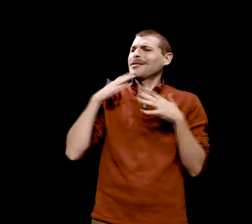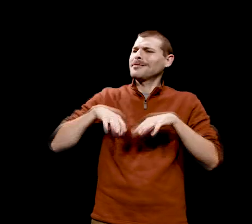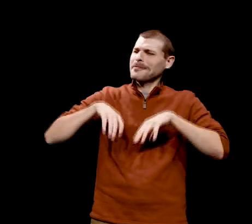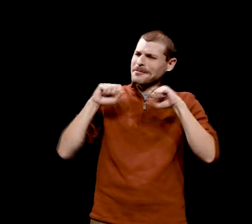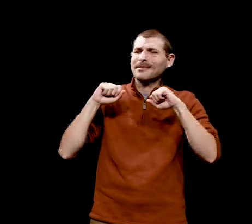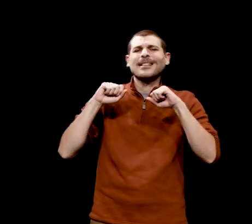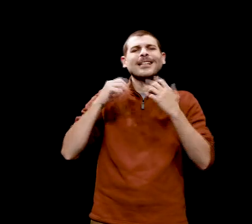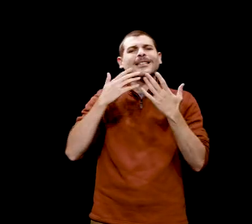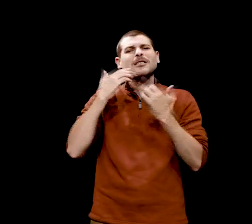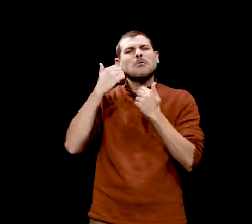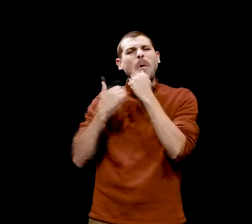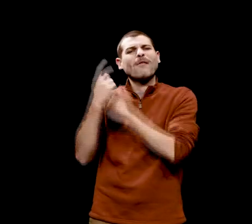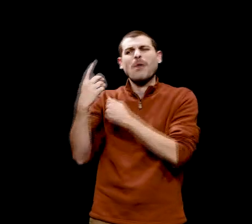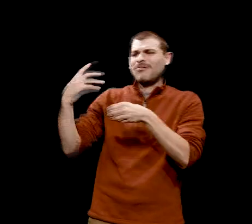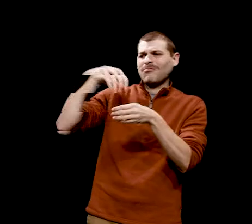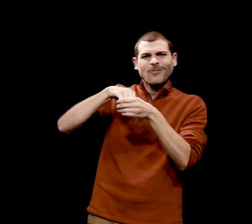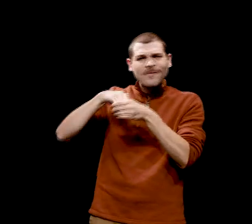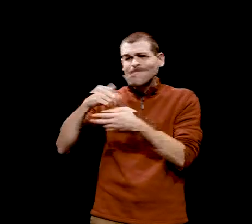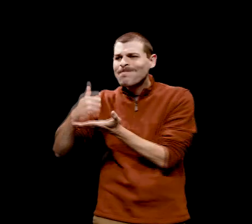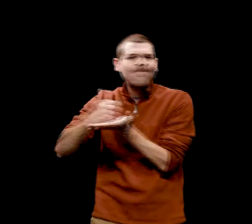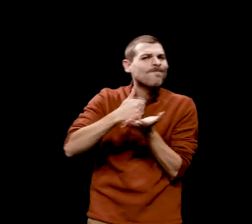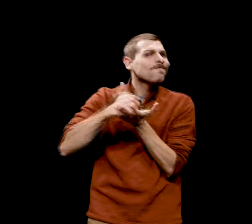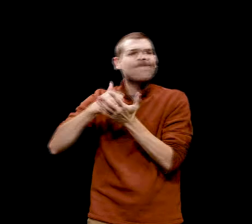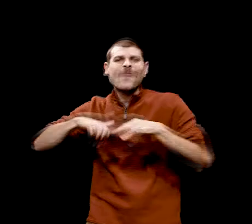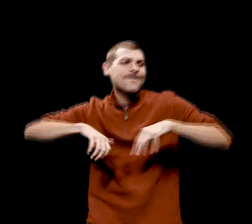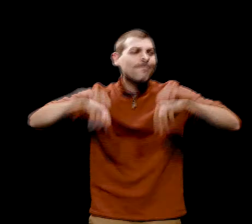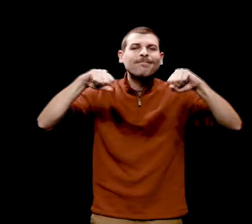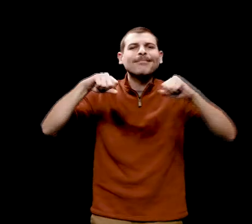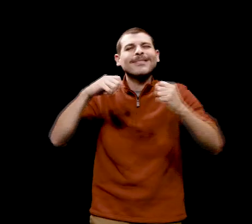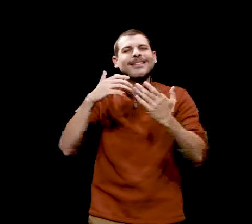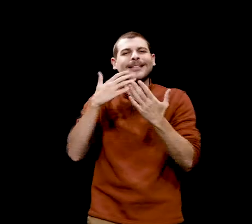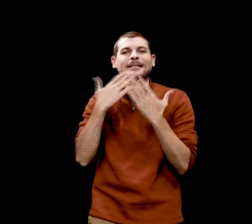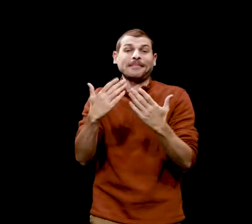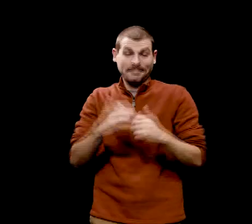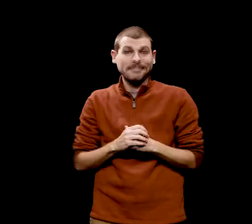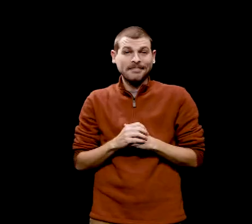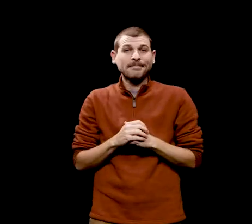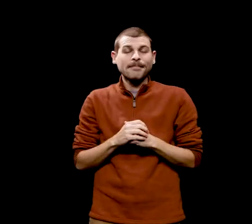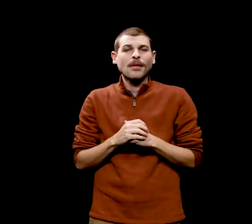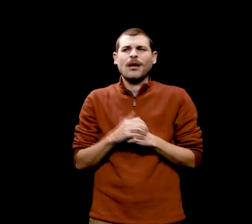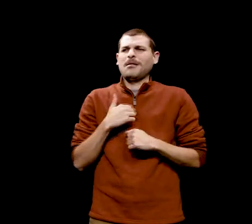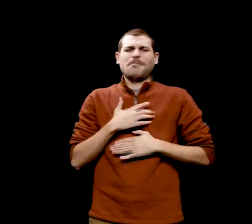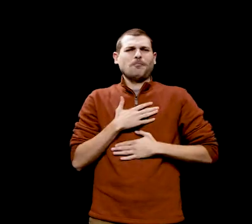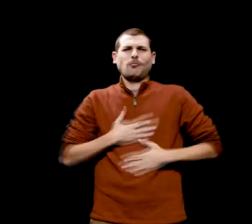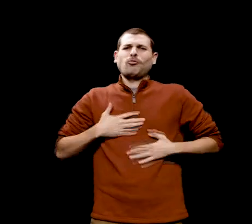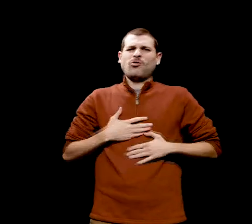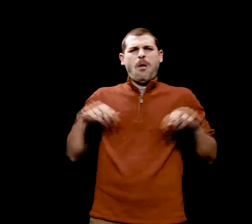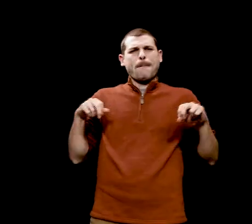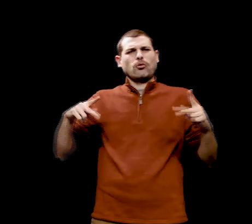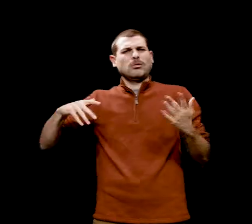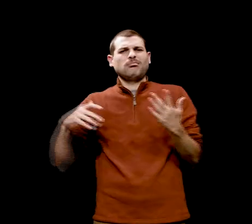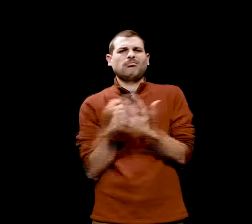to everybody who helped create this forum, this space, and I appreciate the fact that we are going to specifically discuss